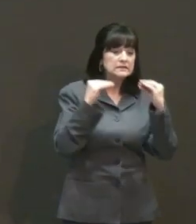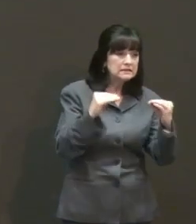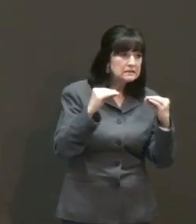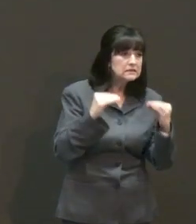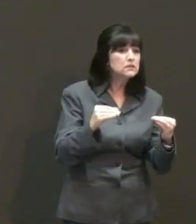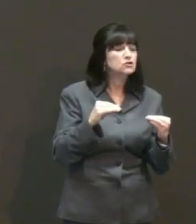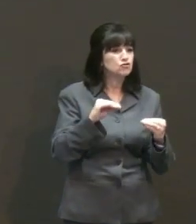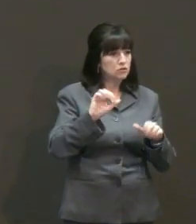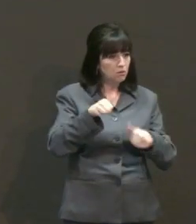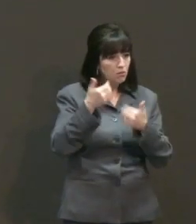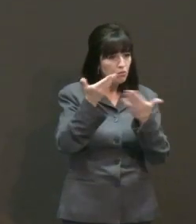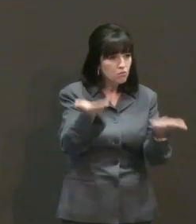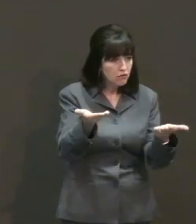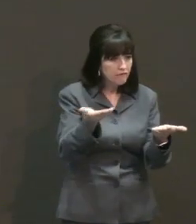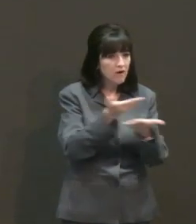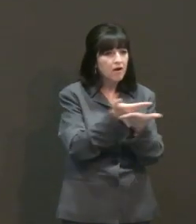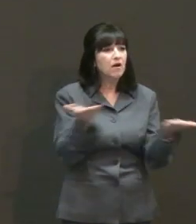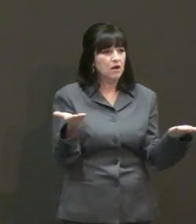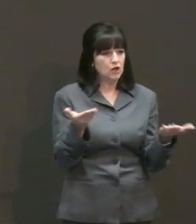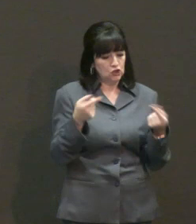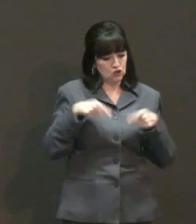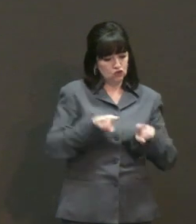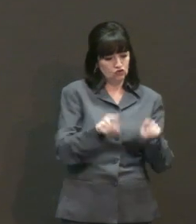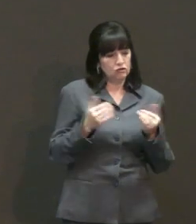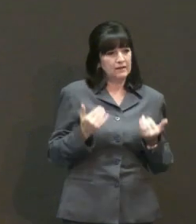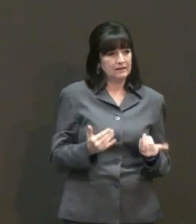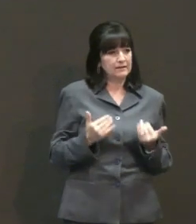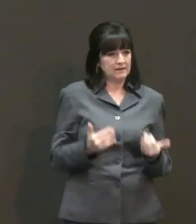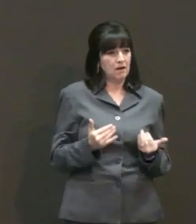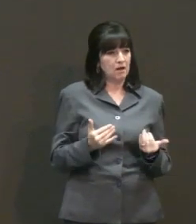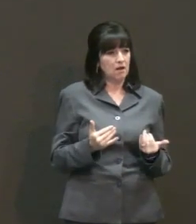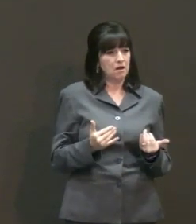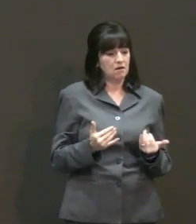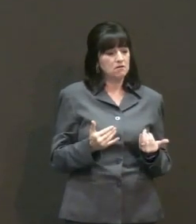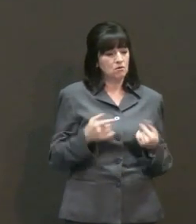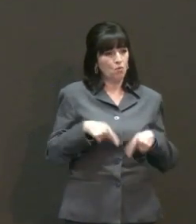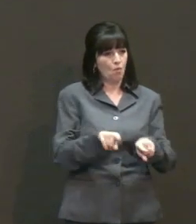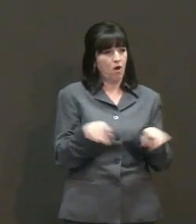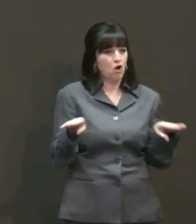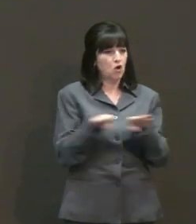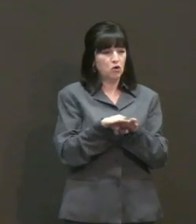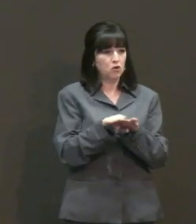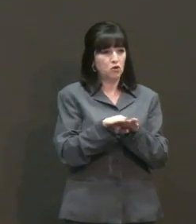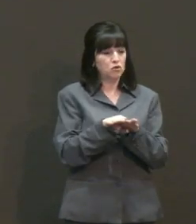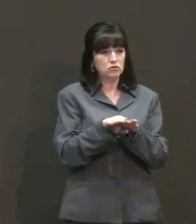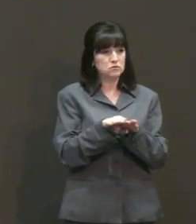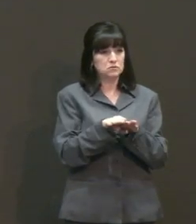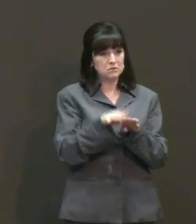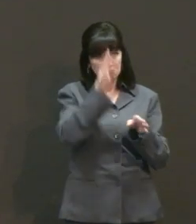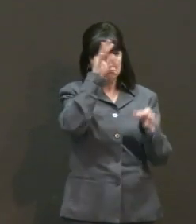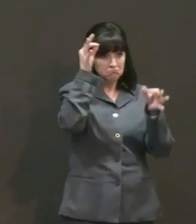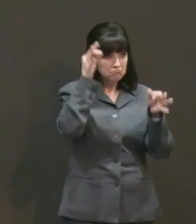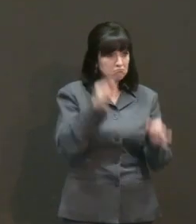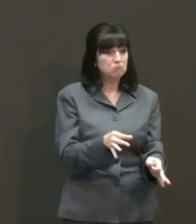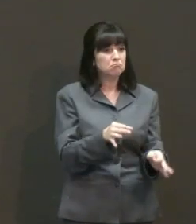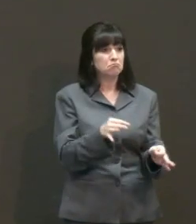as they can for the period of time when they're closed. I don't think we're ready yet to make it that determination.